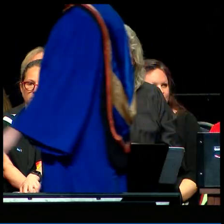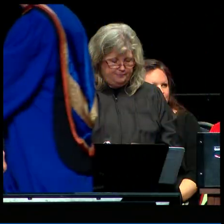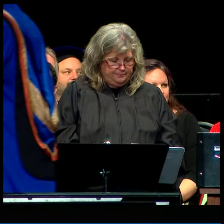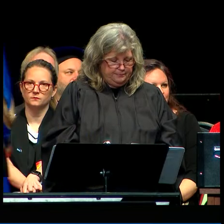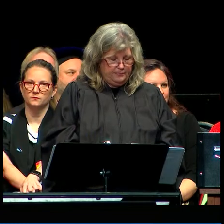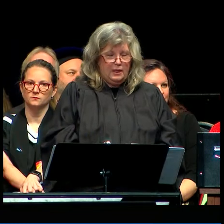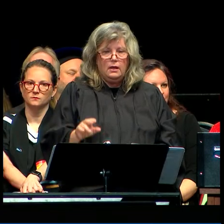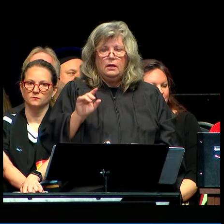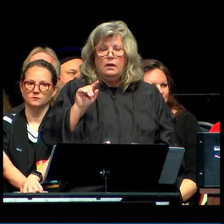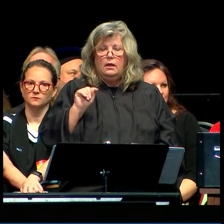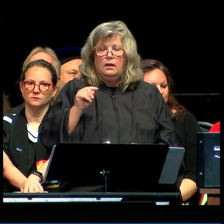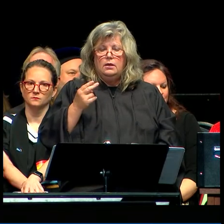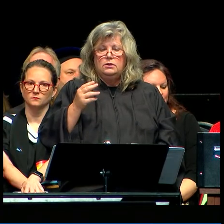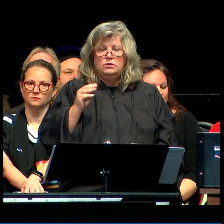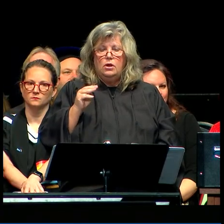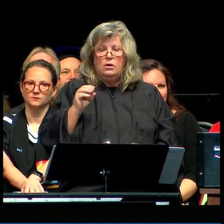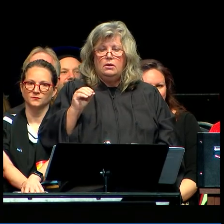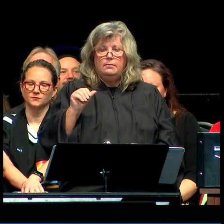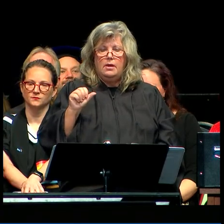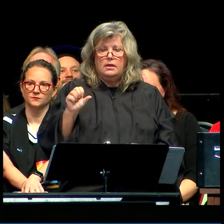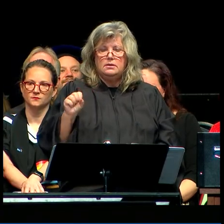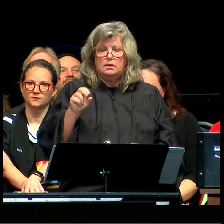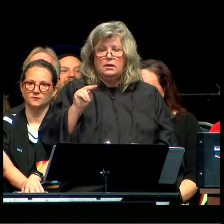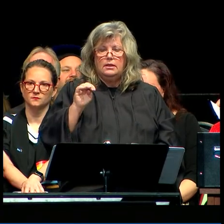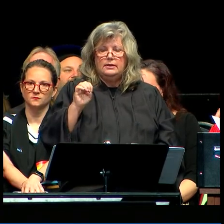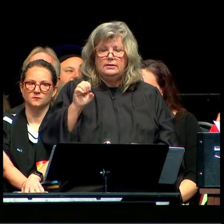Thomas Nesmith, with distinction.